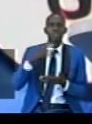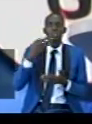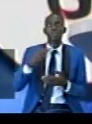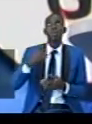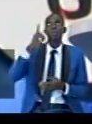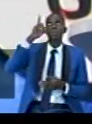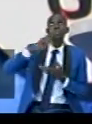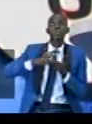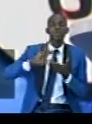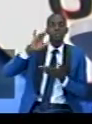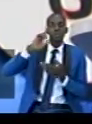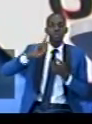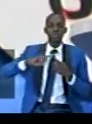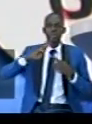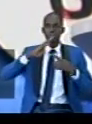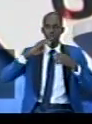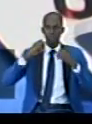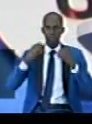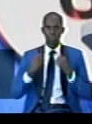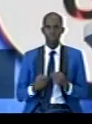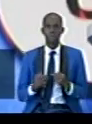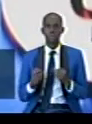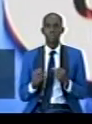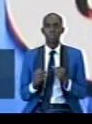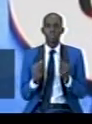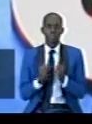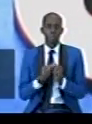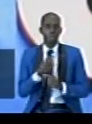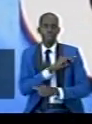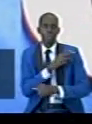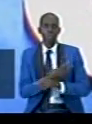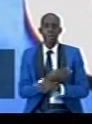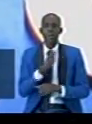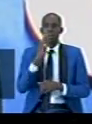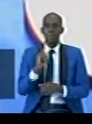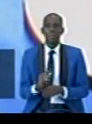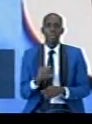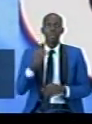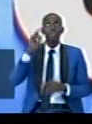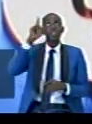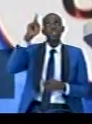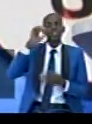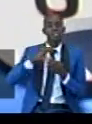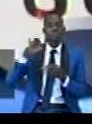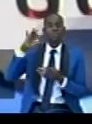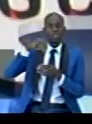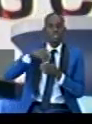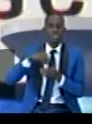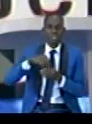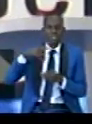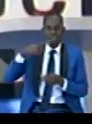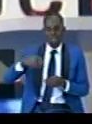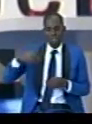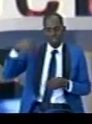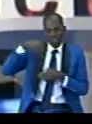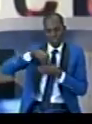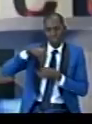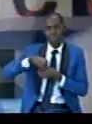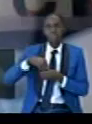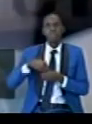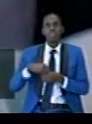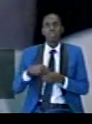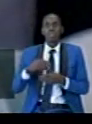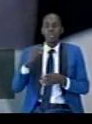strengthened with might by the Spirit in the inner man. That's what we need, is that strength of the